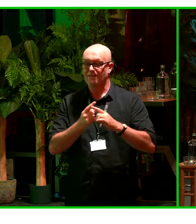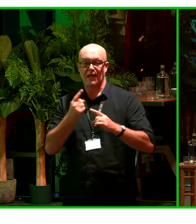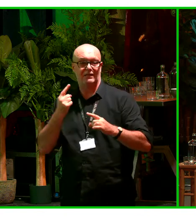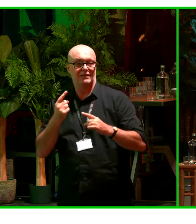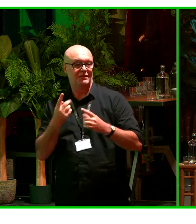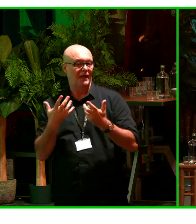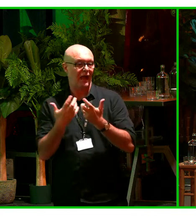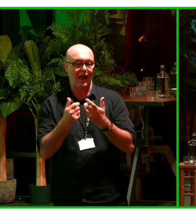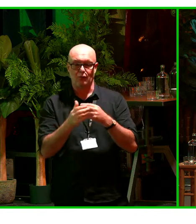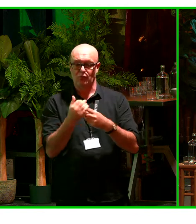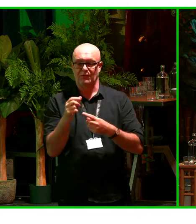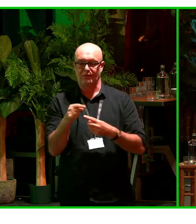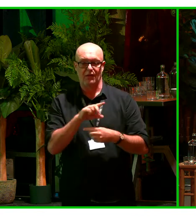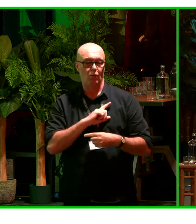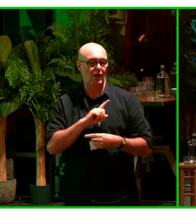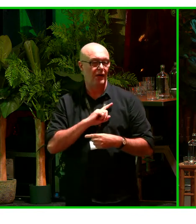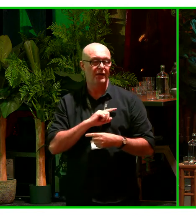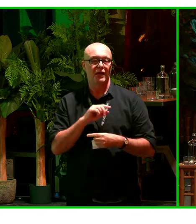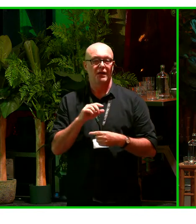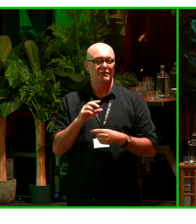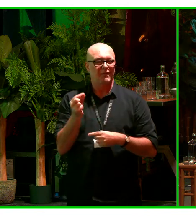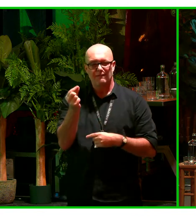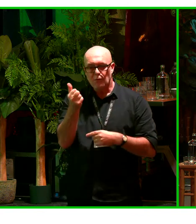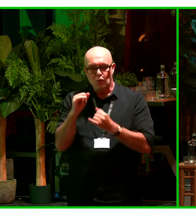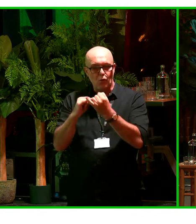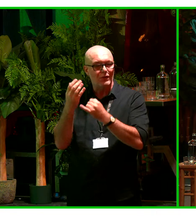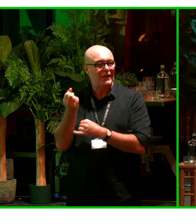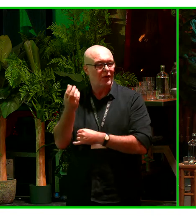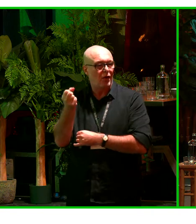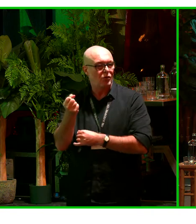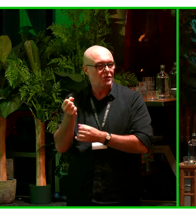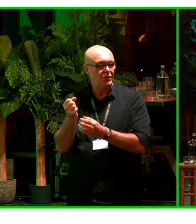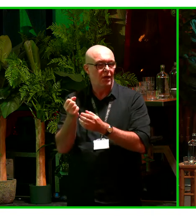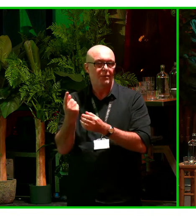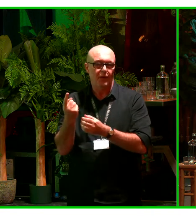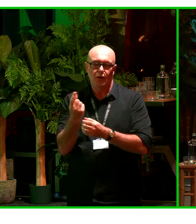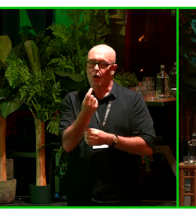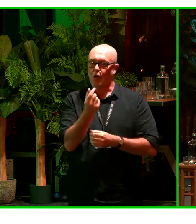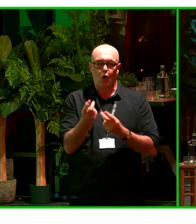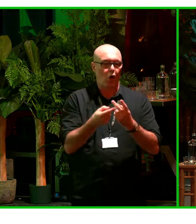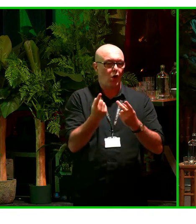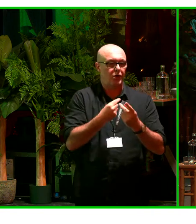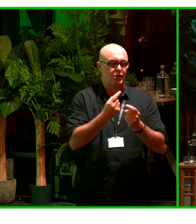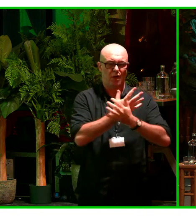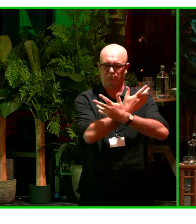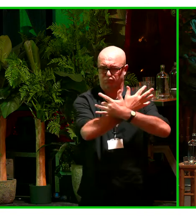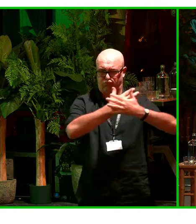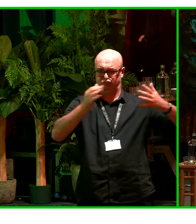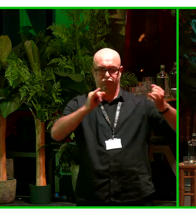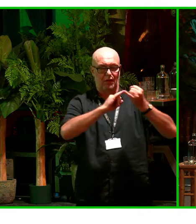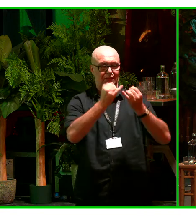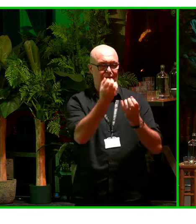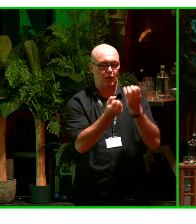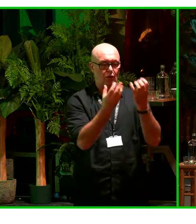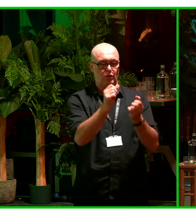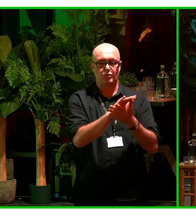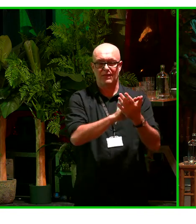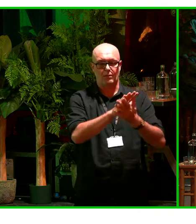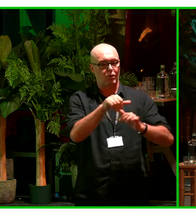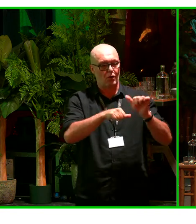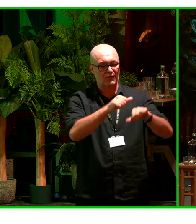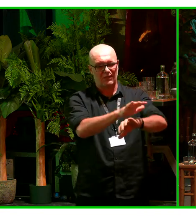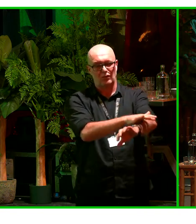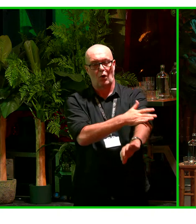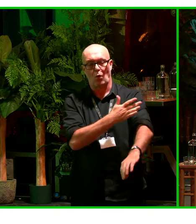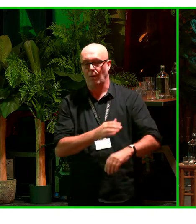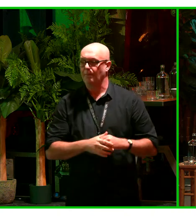stakeholders. But partnerships and collaboration are absolutely critical. Innovation is required, and I would say where